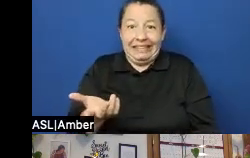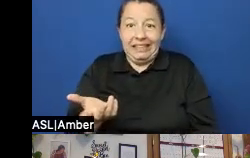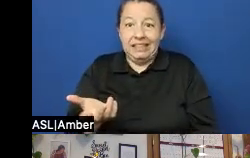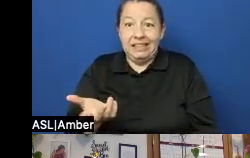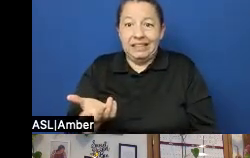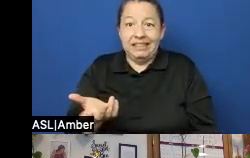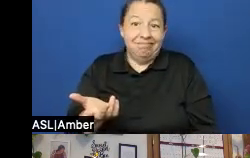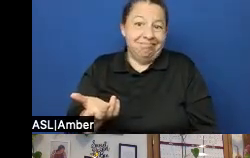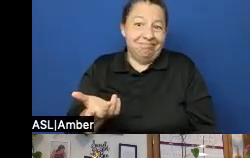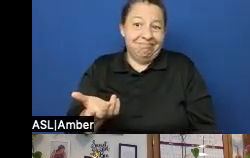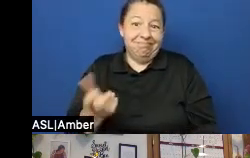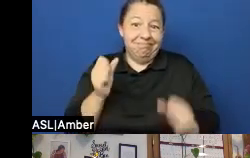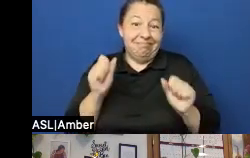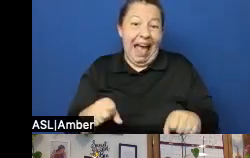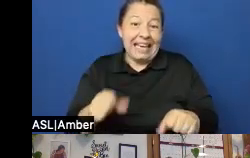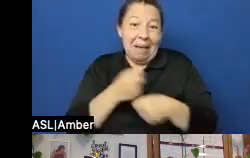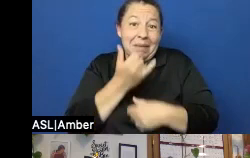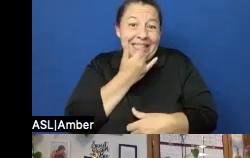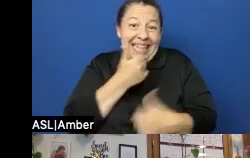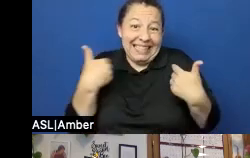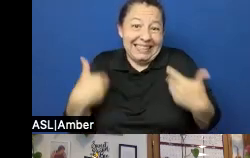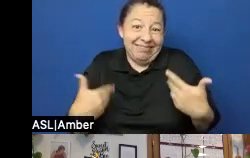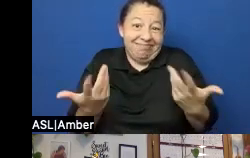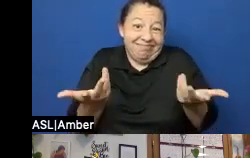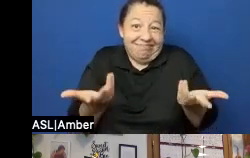I can just get things wrong, plain and simple. Right?